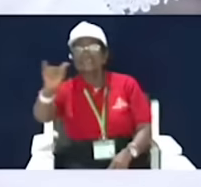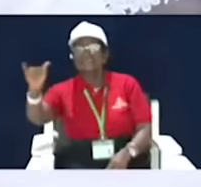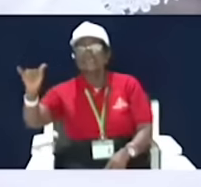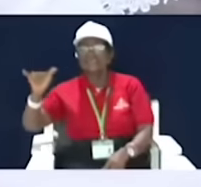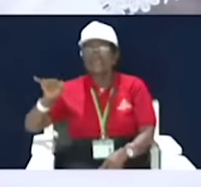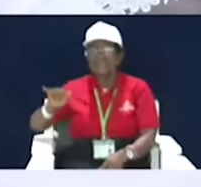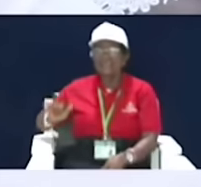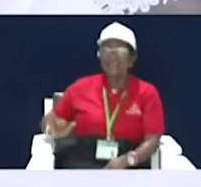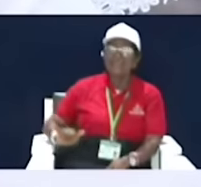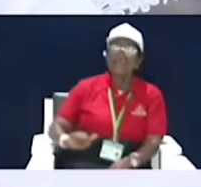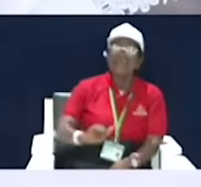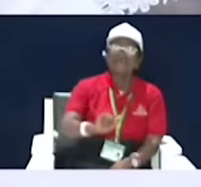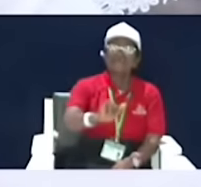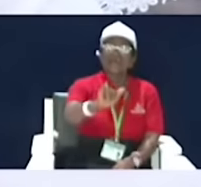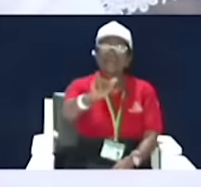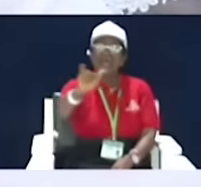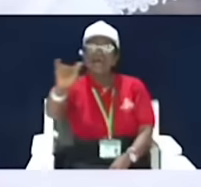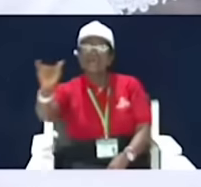everlasting.